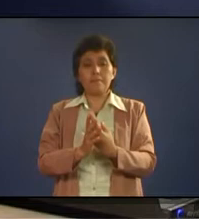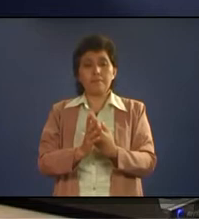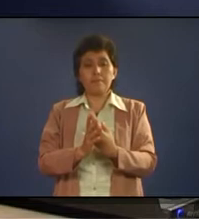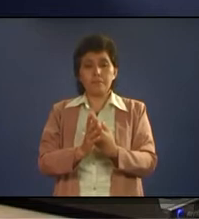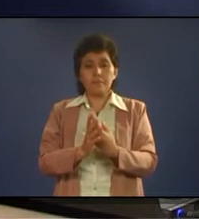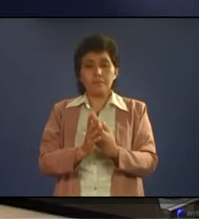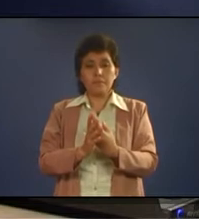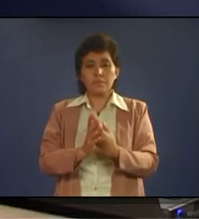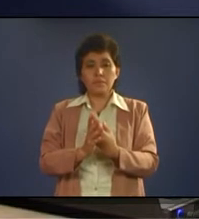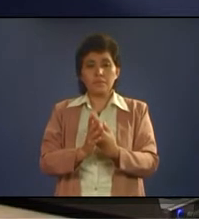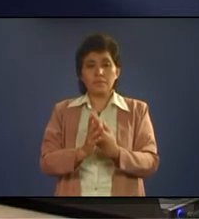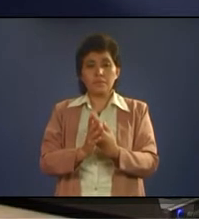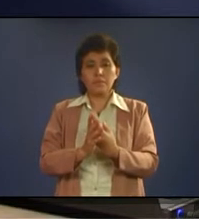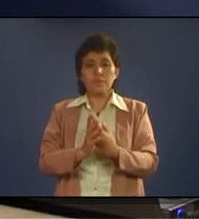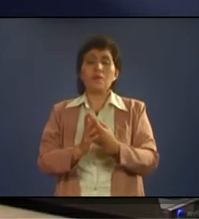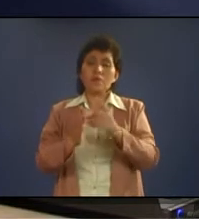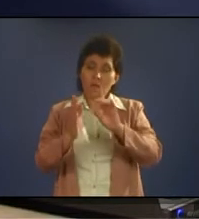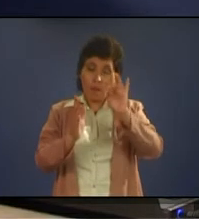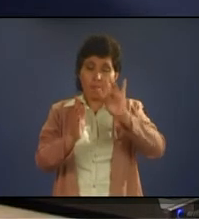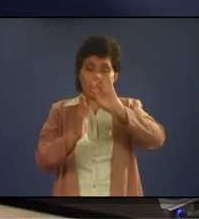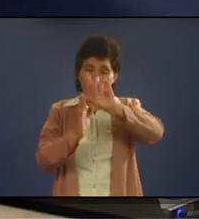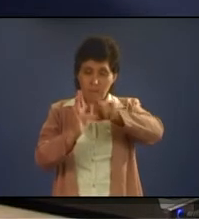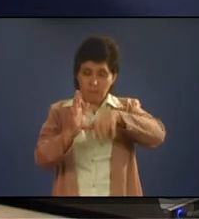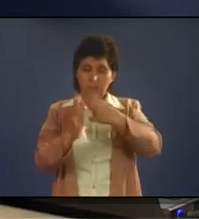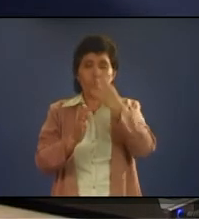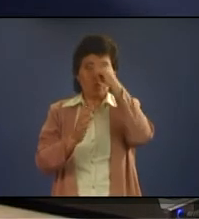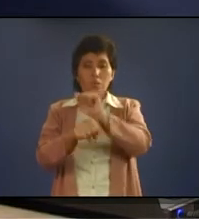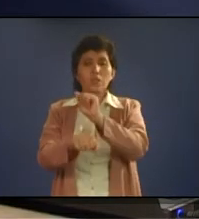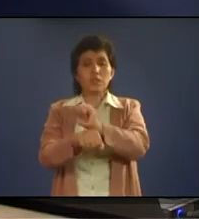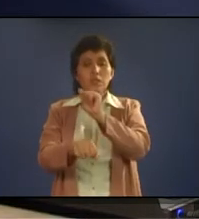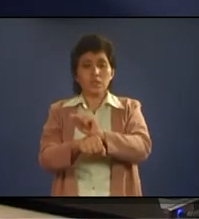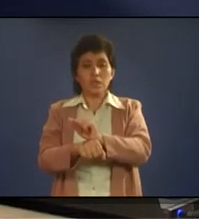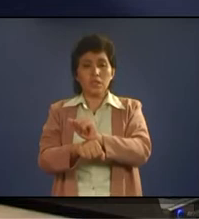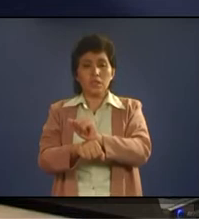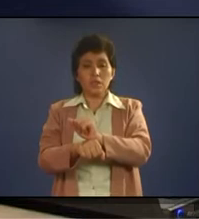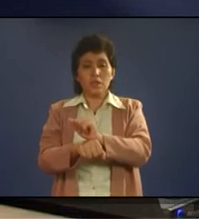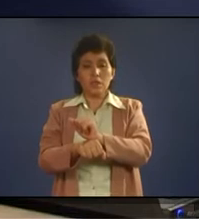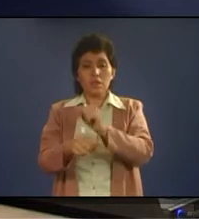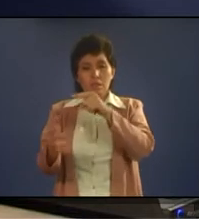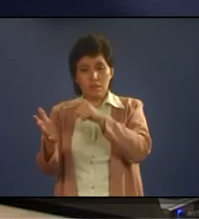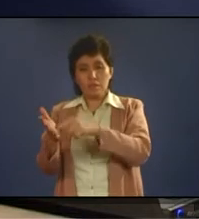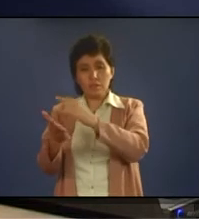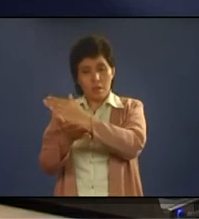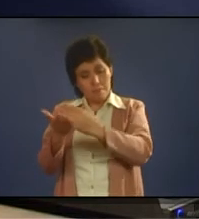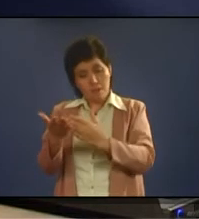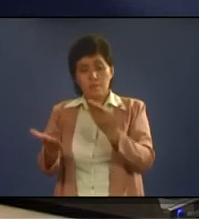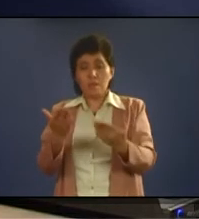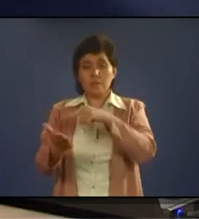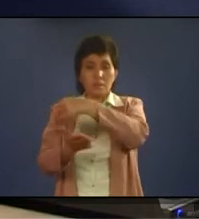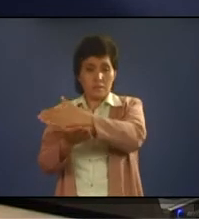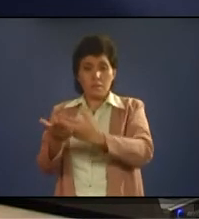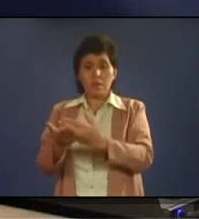They will have 8 hours of working. Okay, now, this is a huge part of you, okay? Huge part of you might consist of your